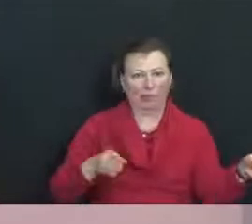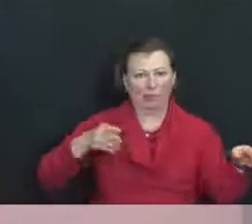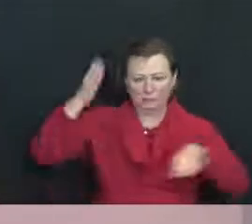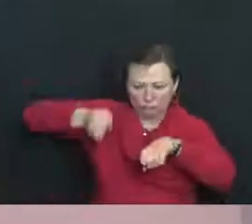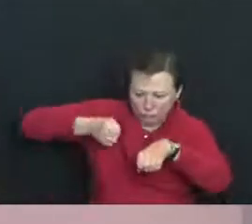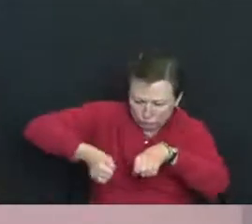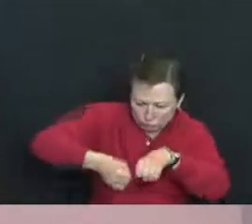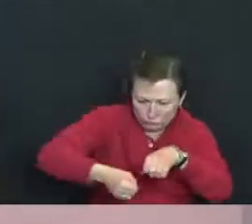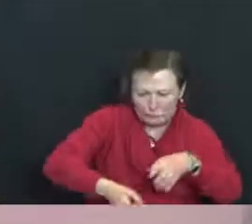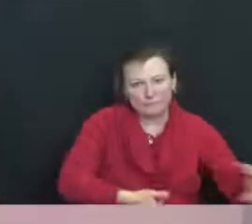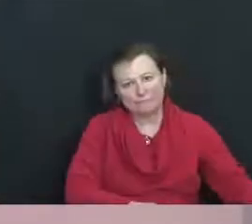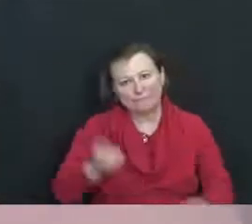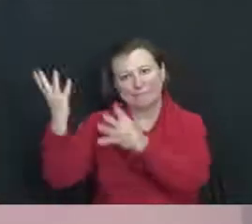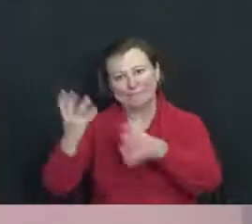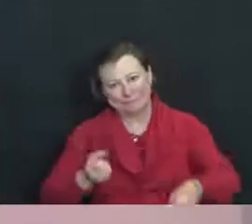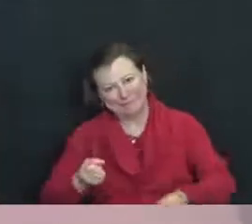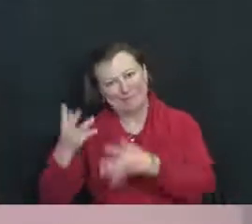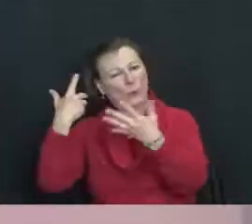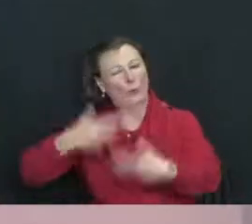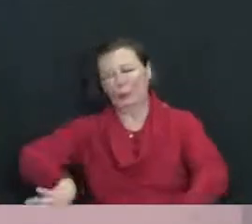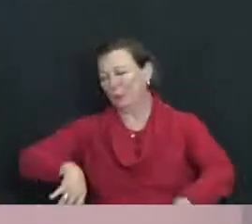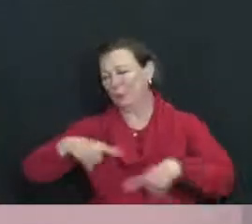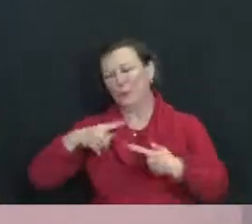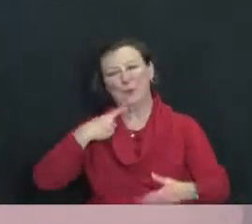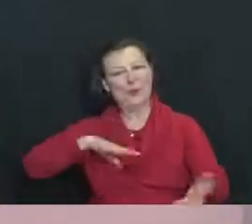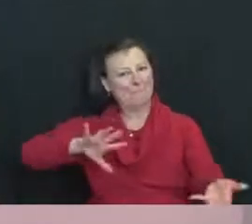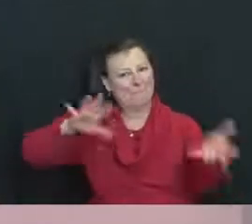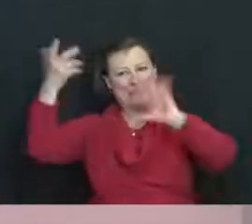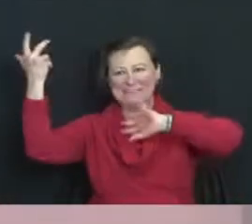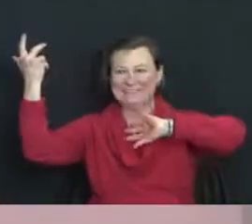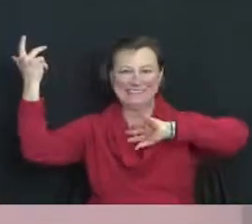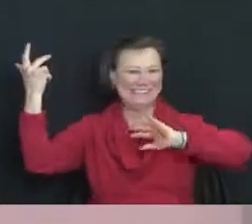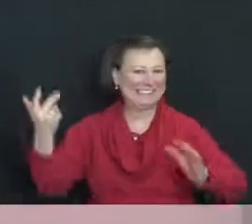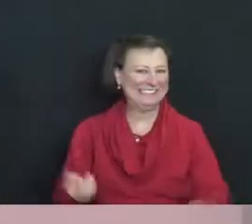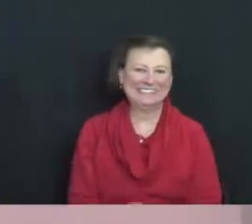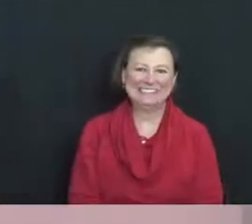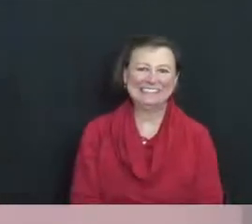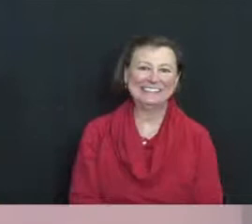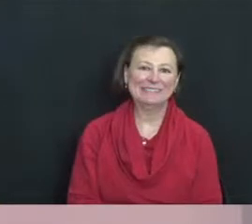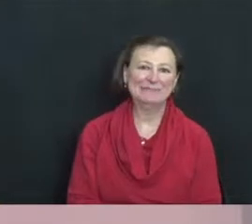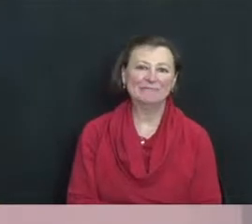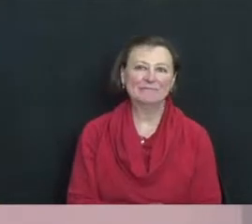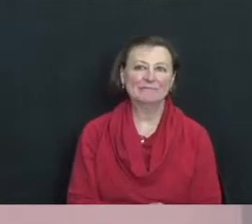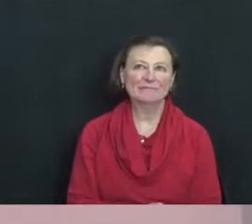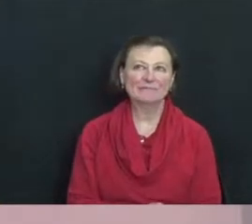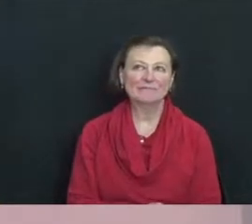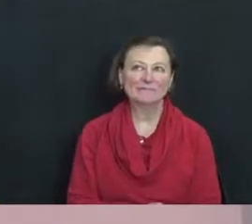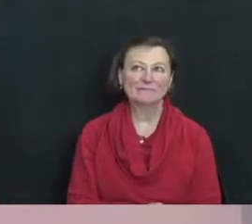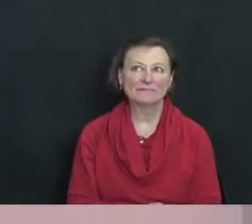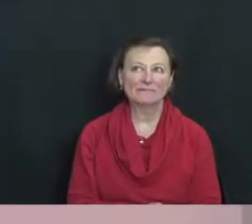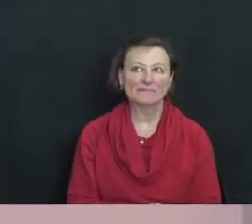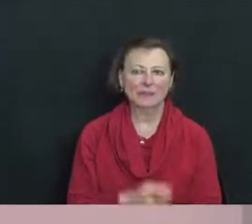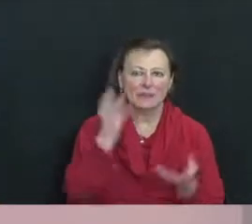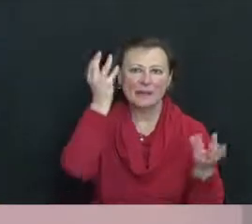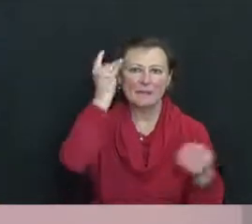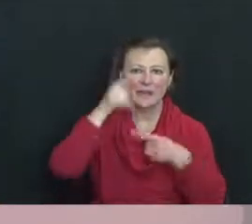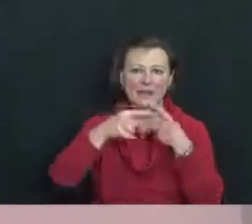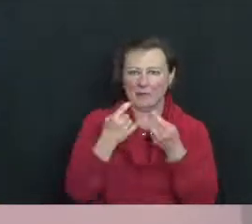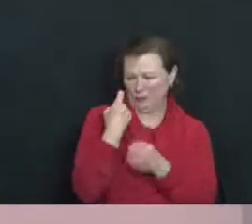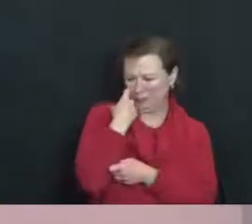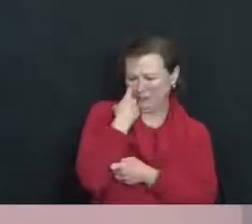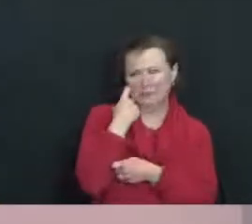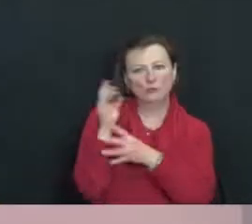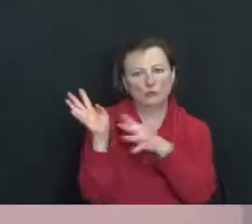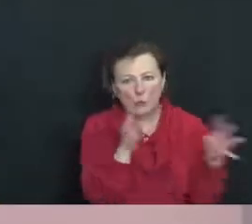and carted away. What a mess. As I was thinking about this latest storm, I realized that there